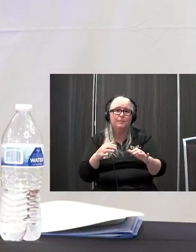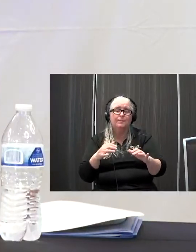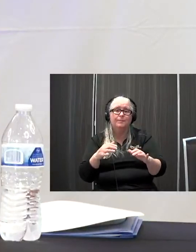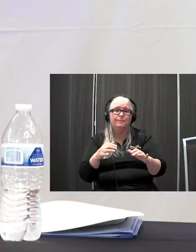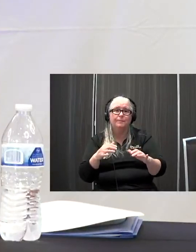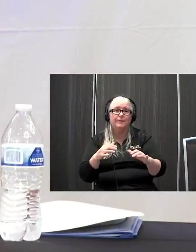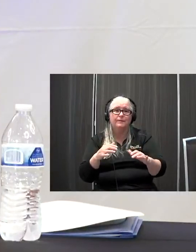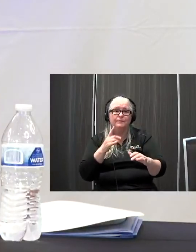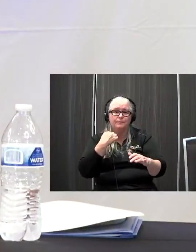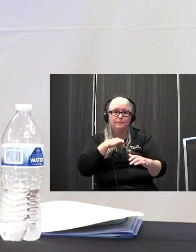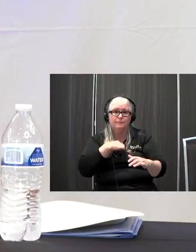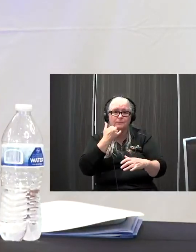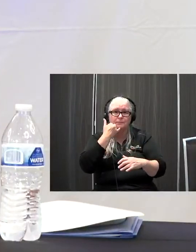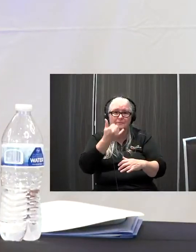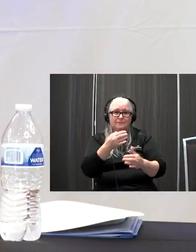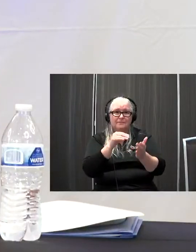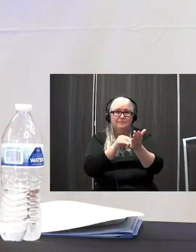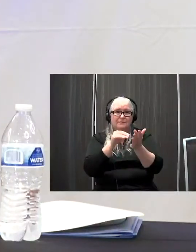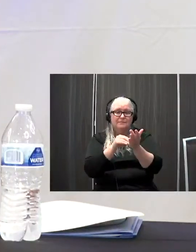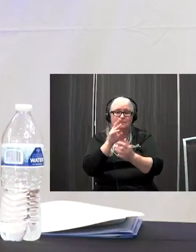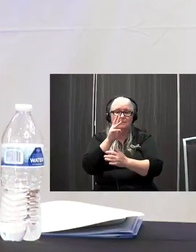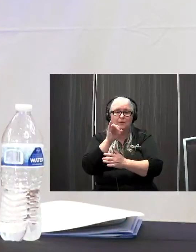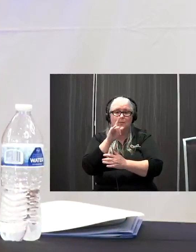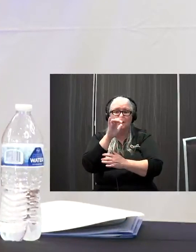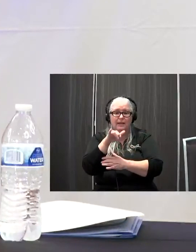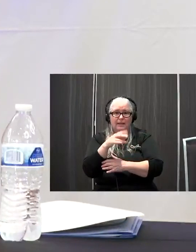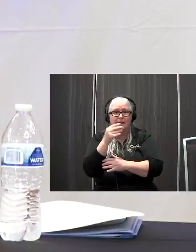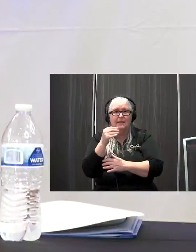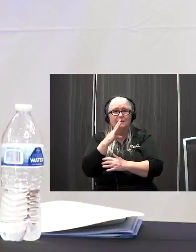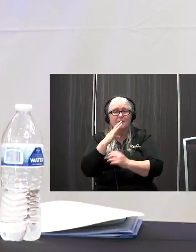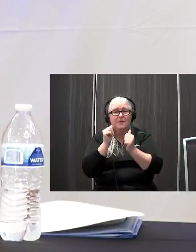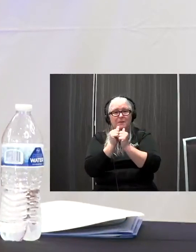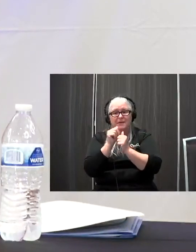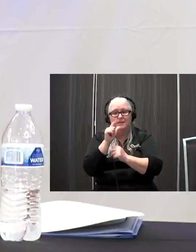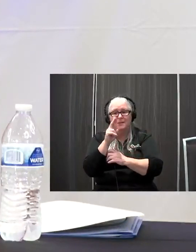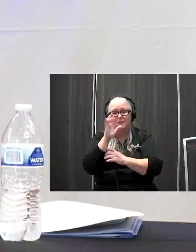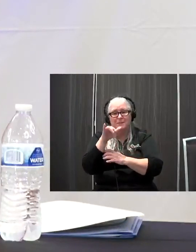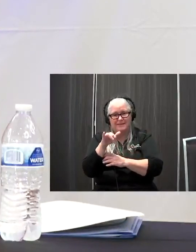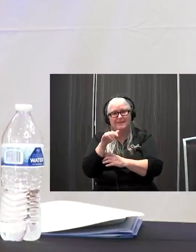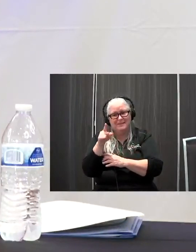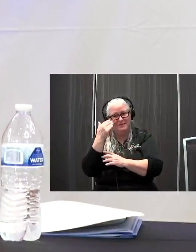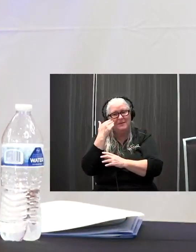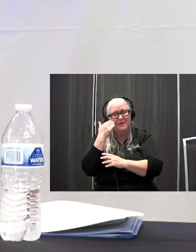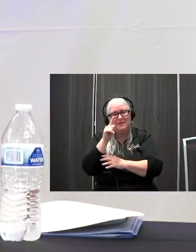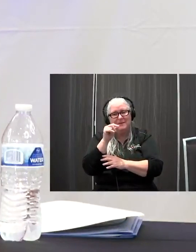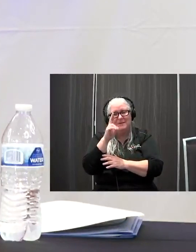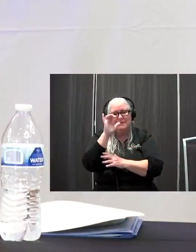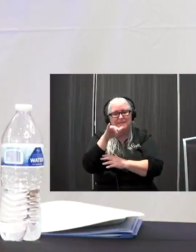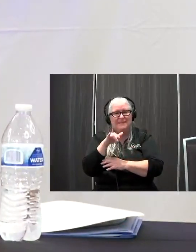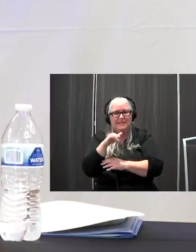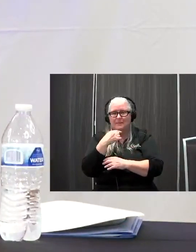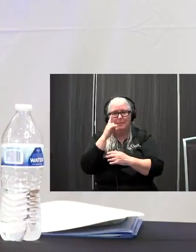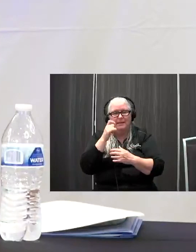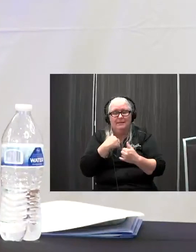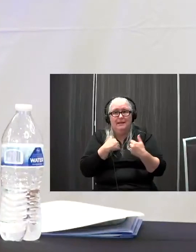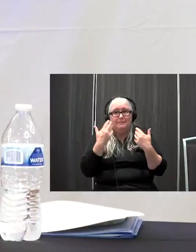was I actually called Dr. Wiley and talked to Lucy. So if you guys know Lucy with the Charge Center, and because I didn't know what to